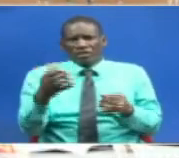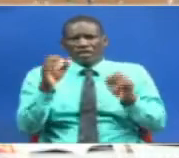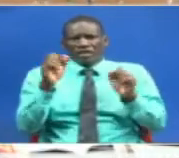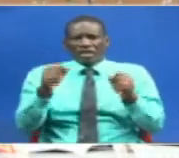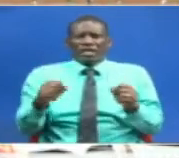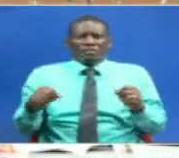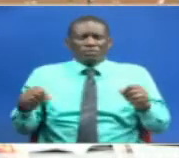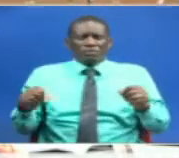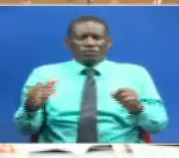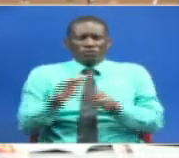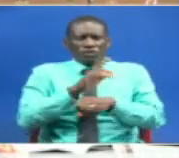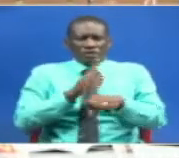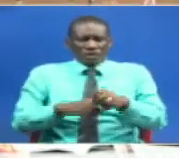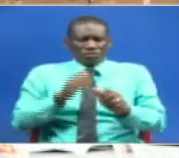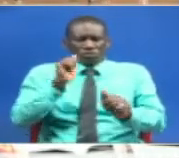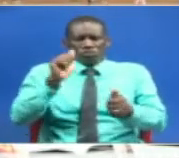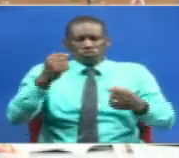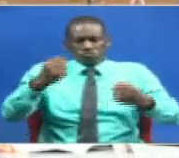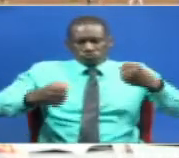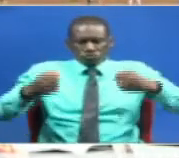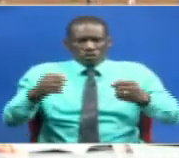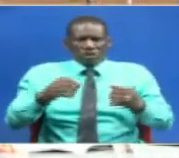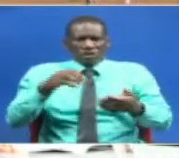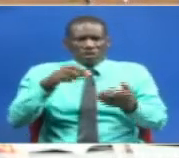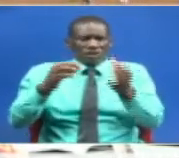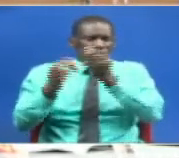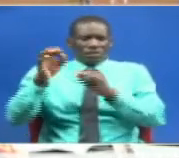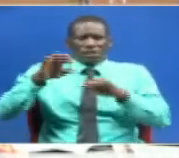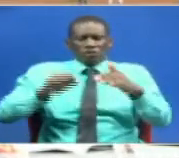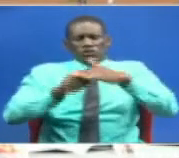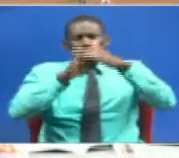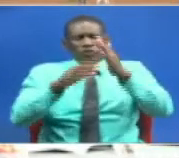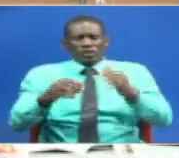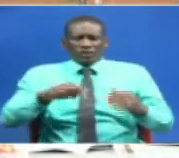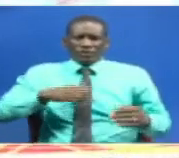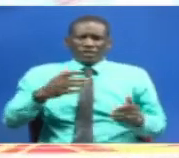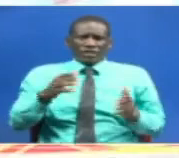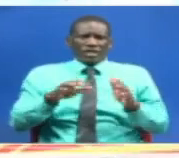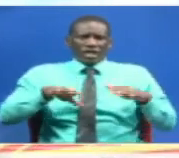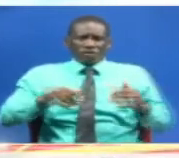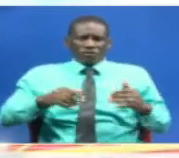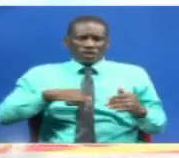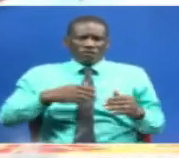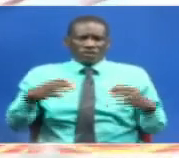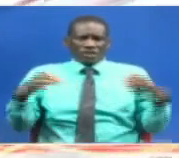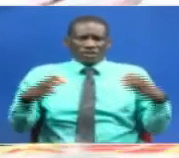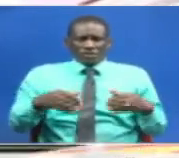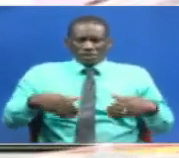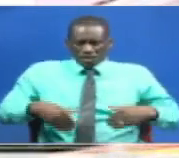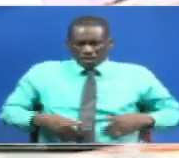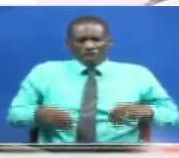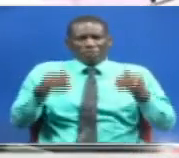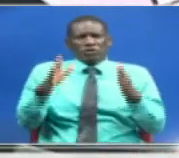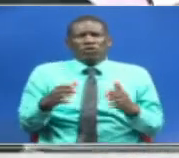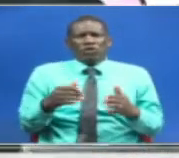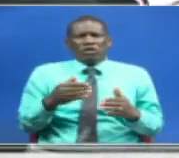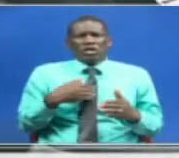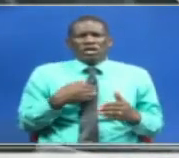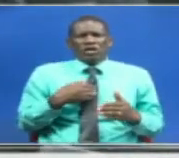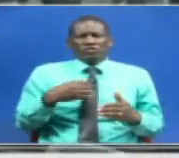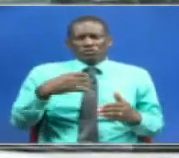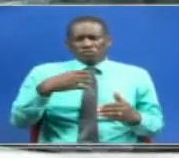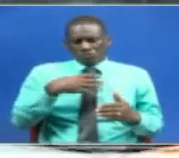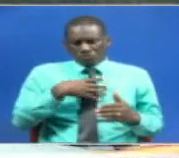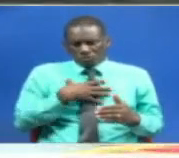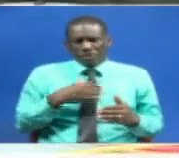depending on how our sponsors are feeling and how we are feeling as a team. The teenager will have to take a hiatus next year